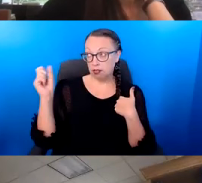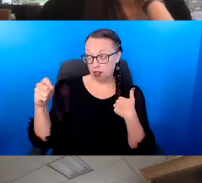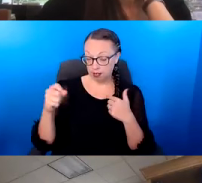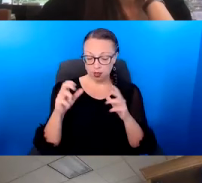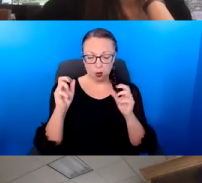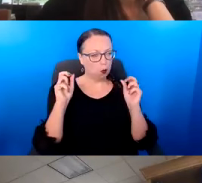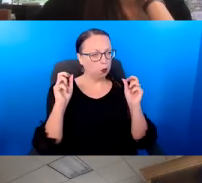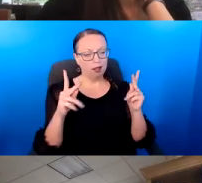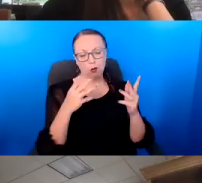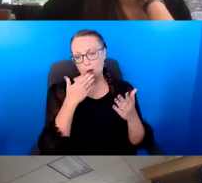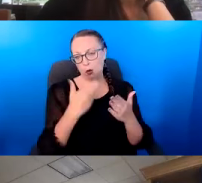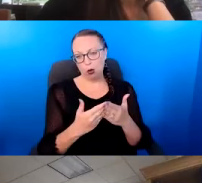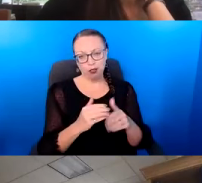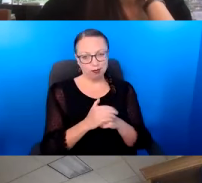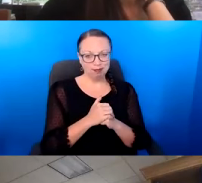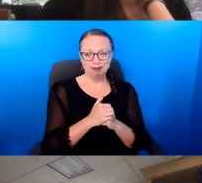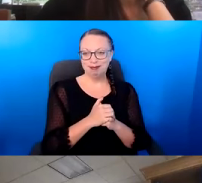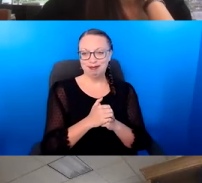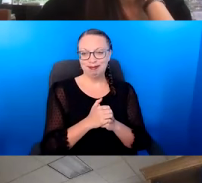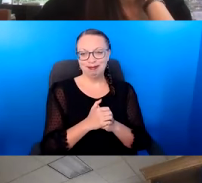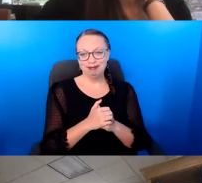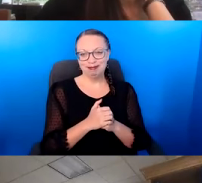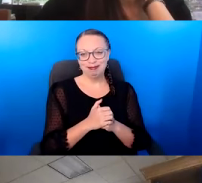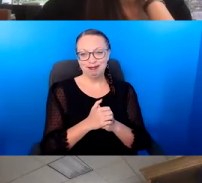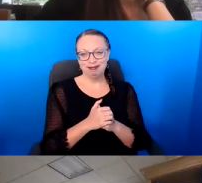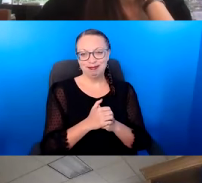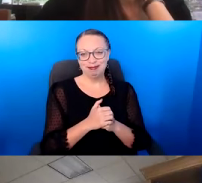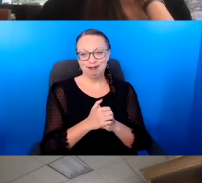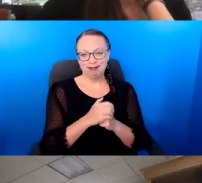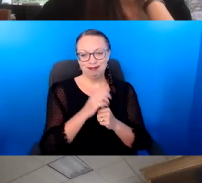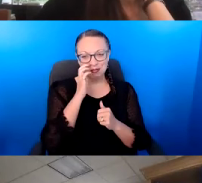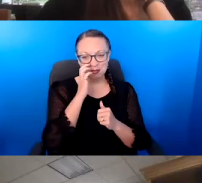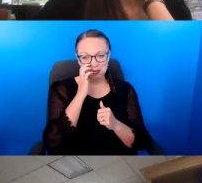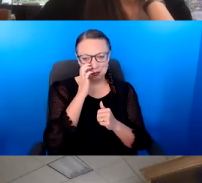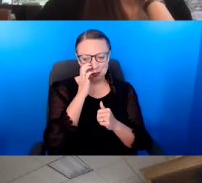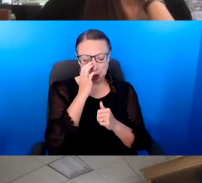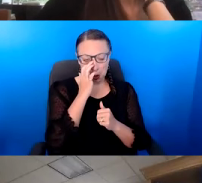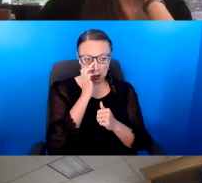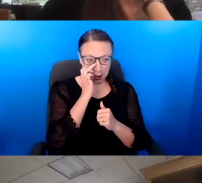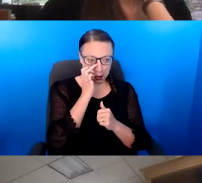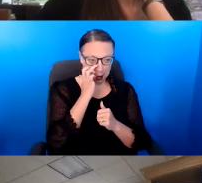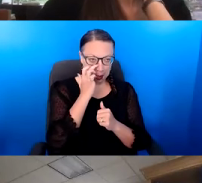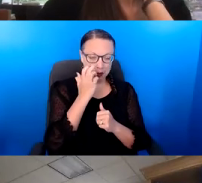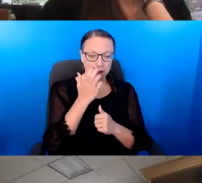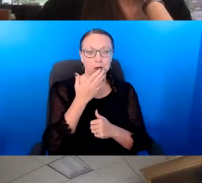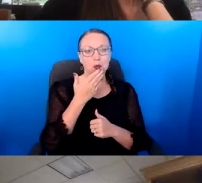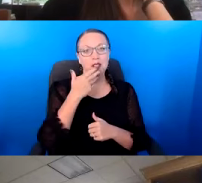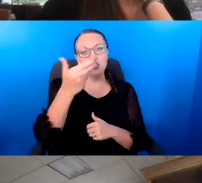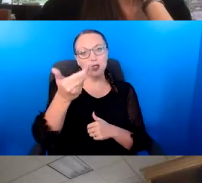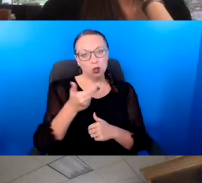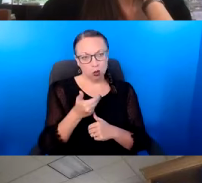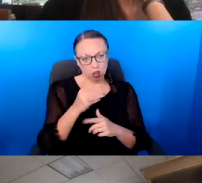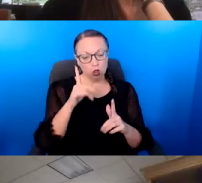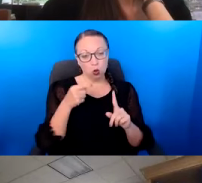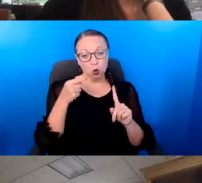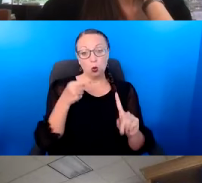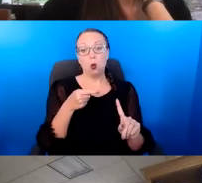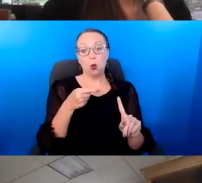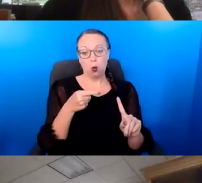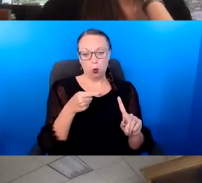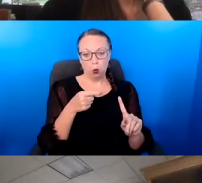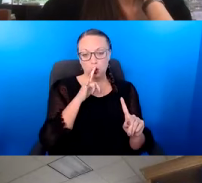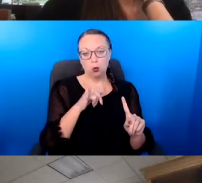well, good. Let me fire this up. So thanks for the introduction. And the goal really was for me to